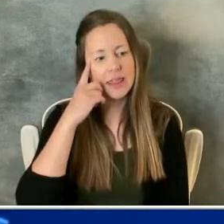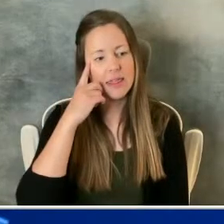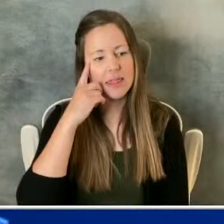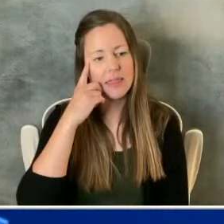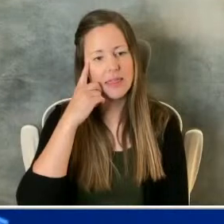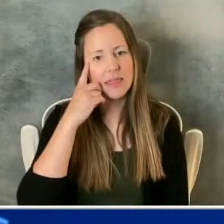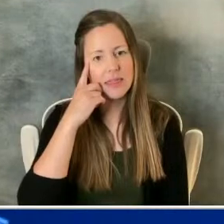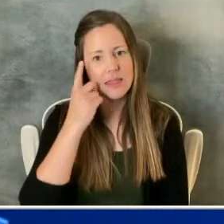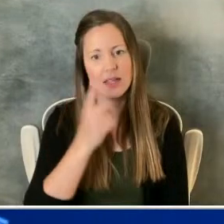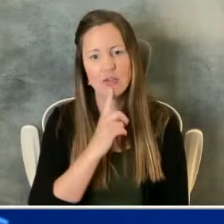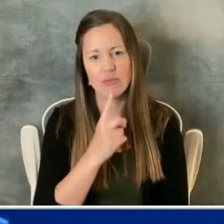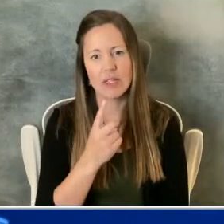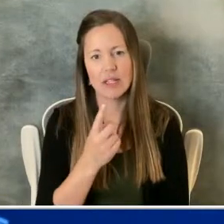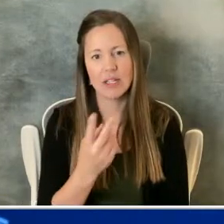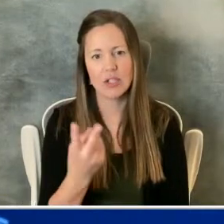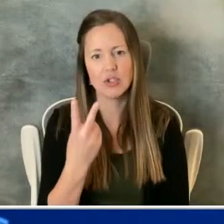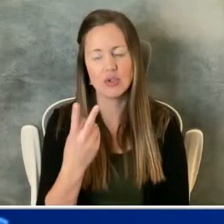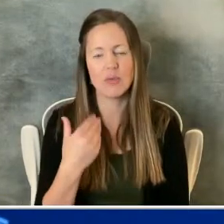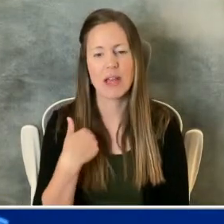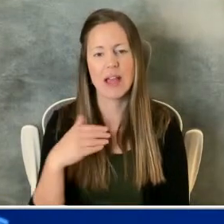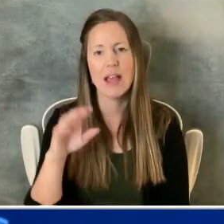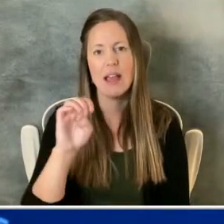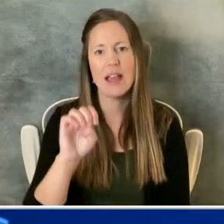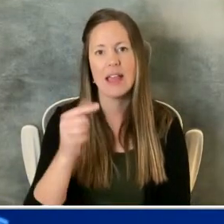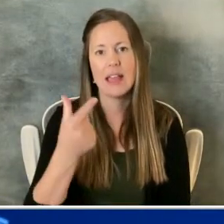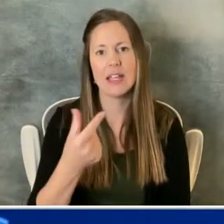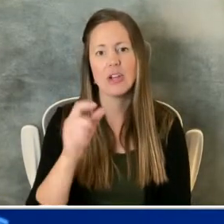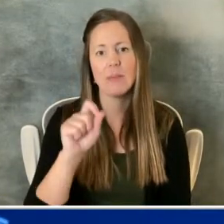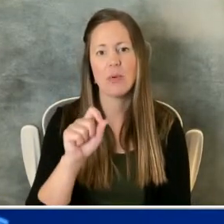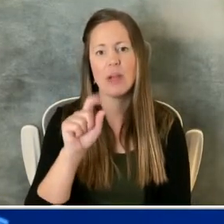There's an EG.1.15 or